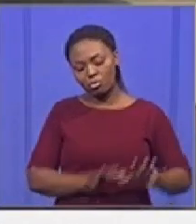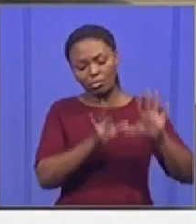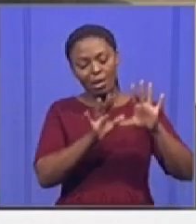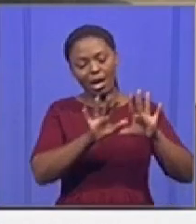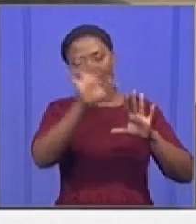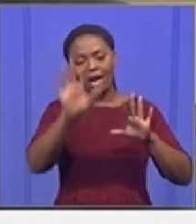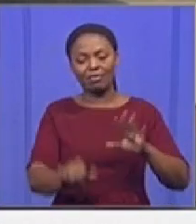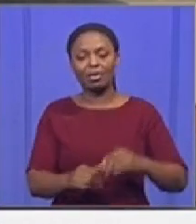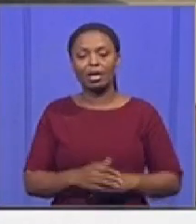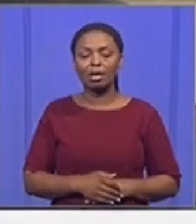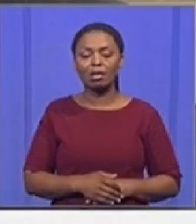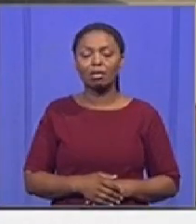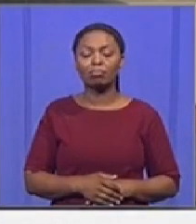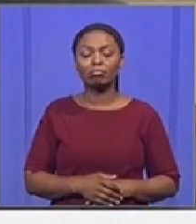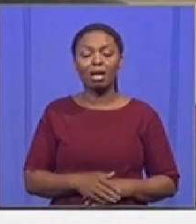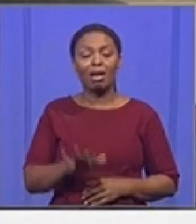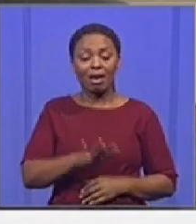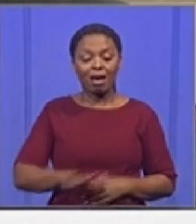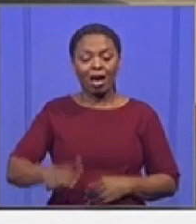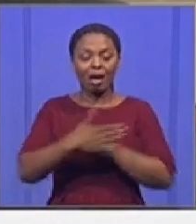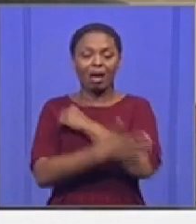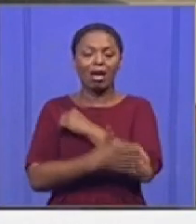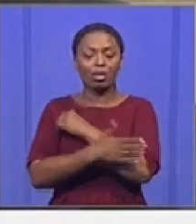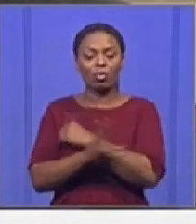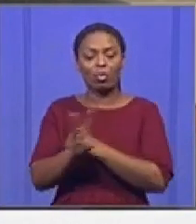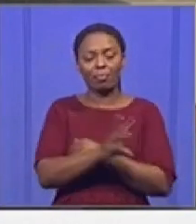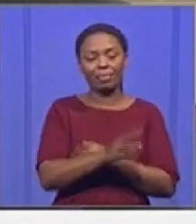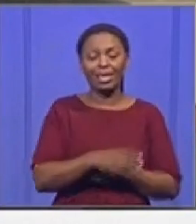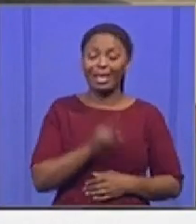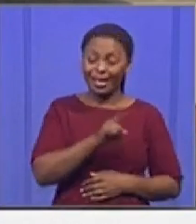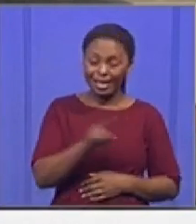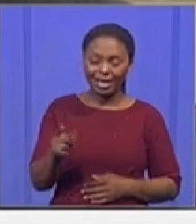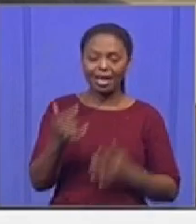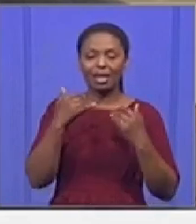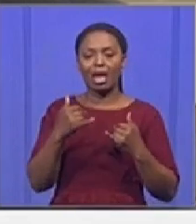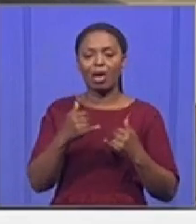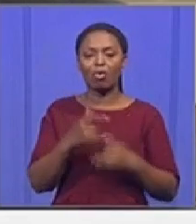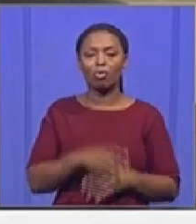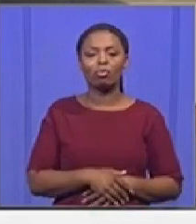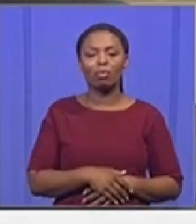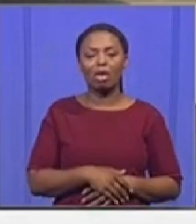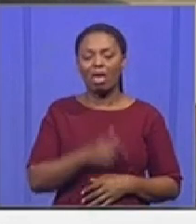of Western countries. They are the ones who are provoking,